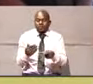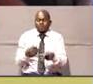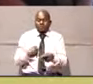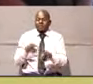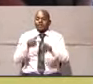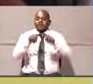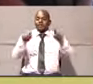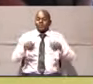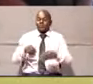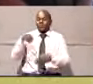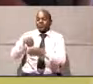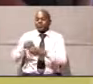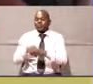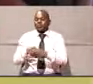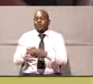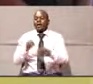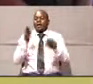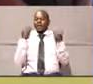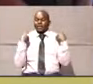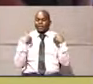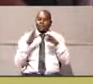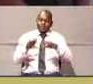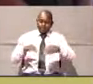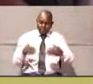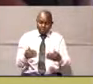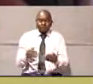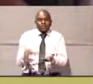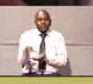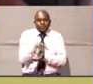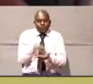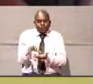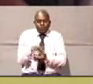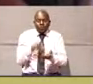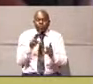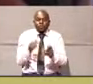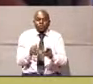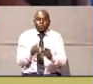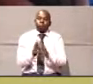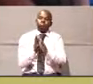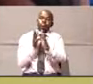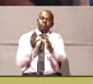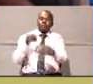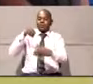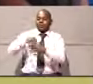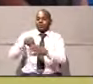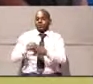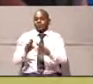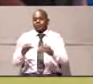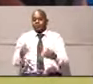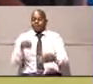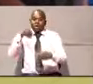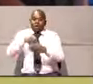space for polling activities, or inconvenient for the population to cast their votes, resulting in